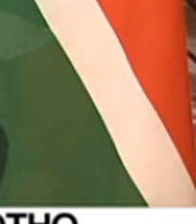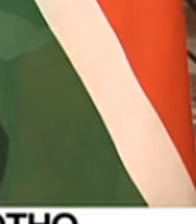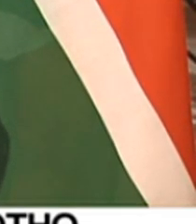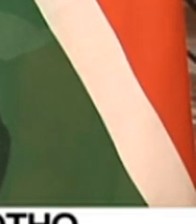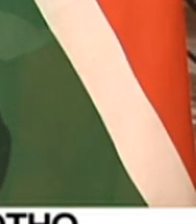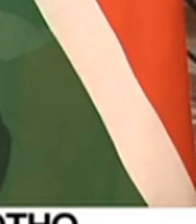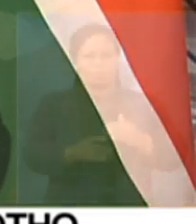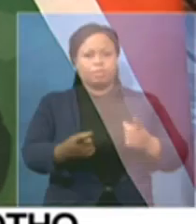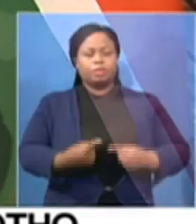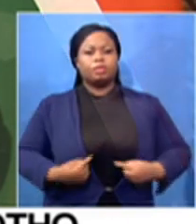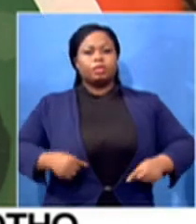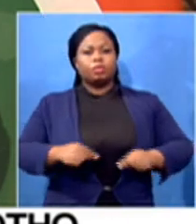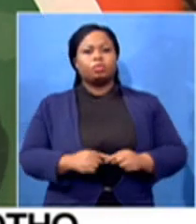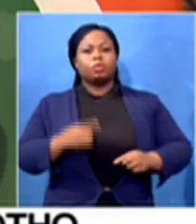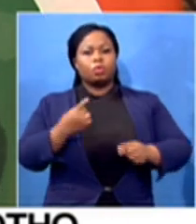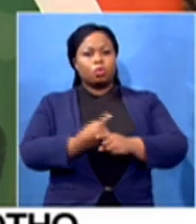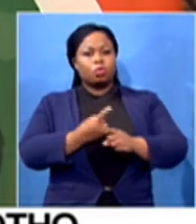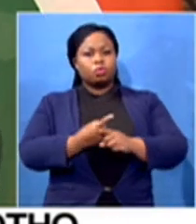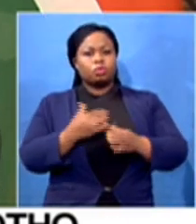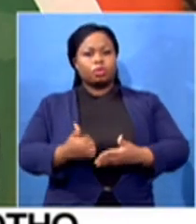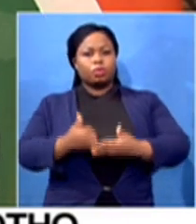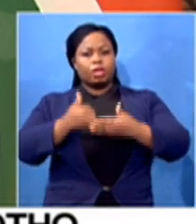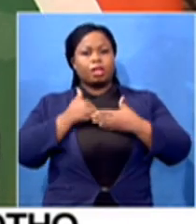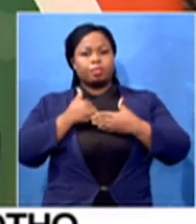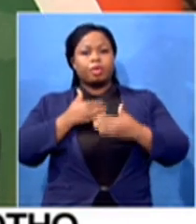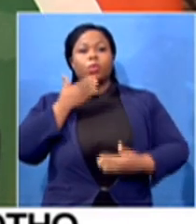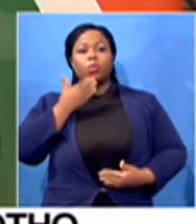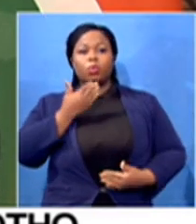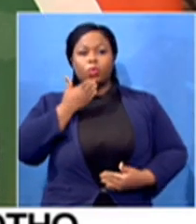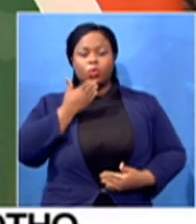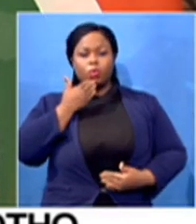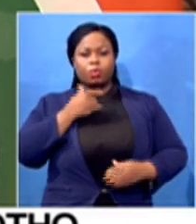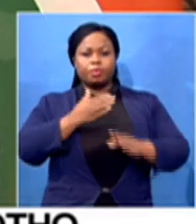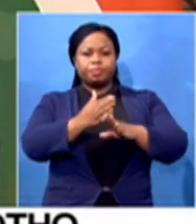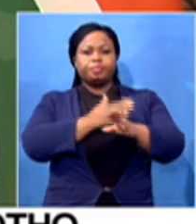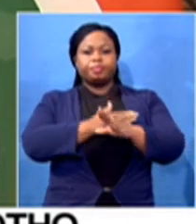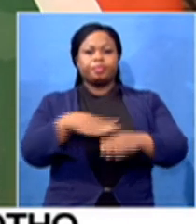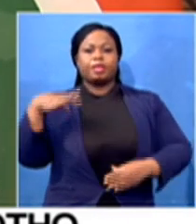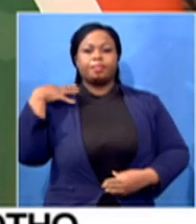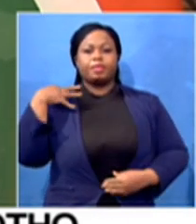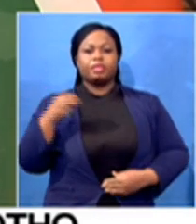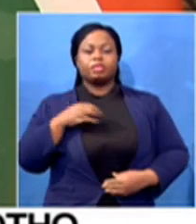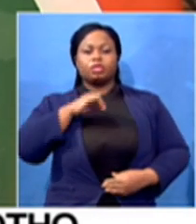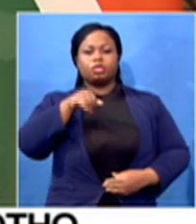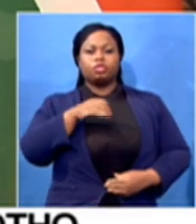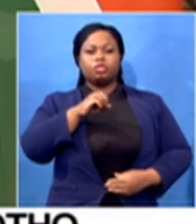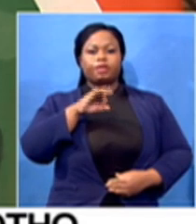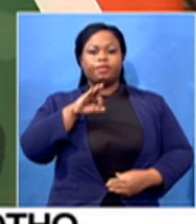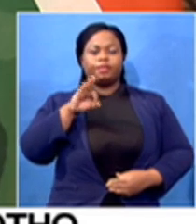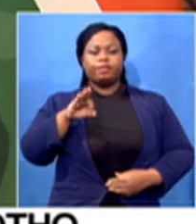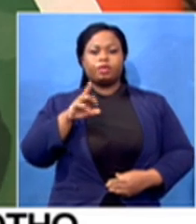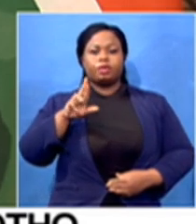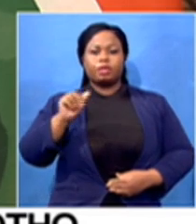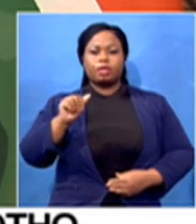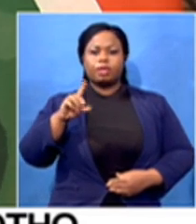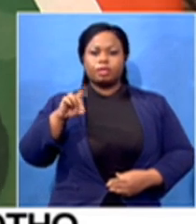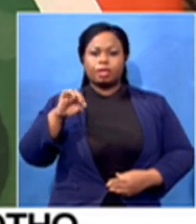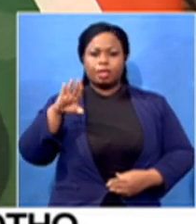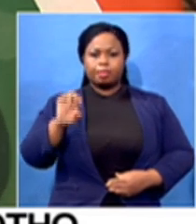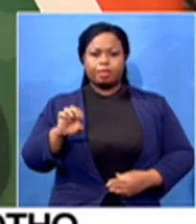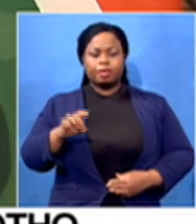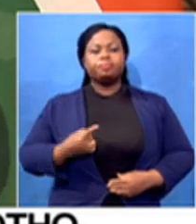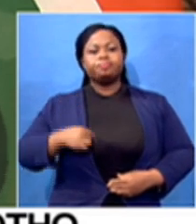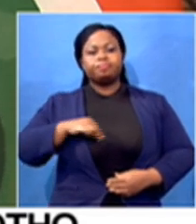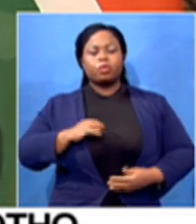also assisted by former Minister Jeff Khadebe. We were delighted to